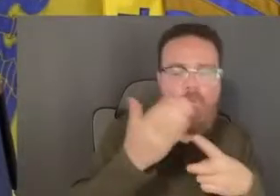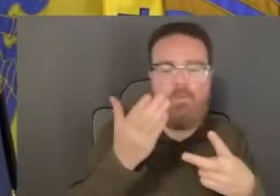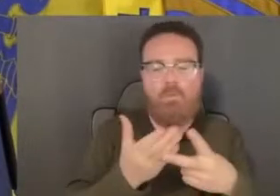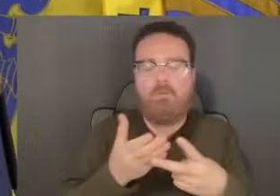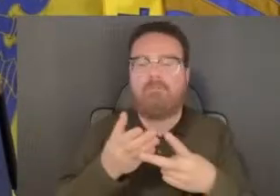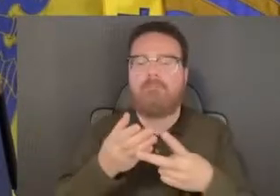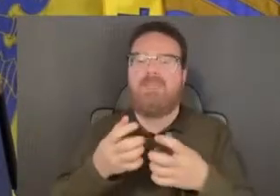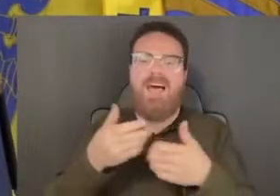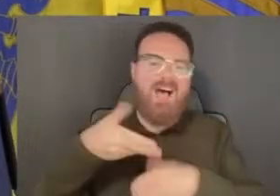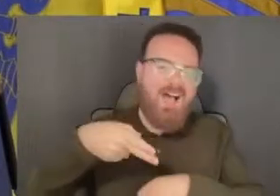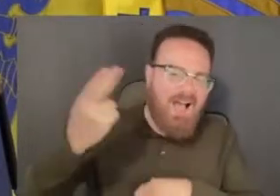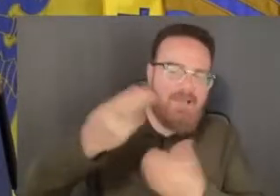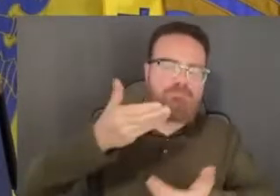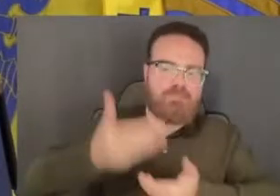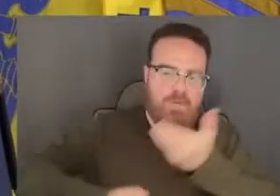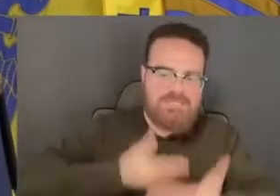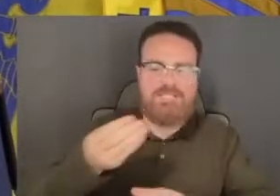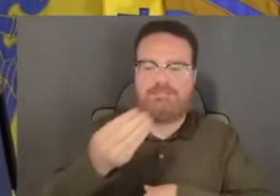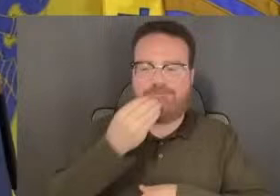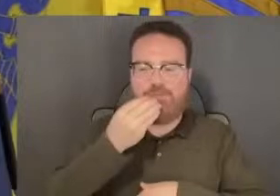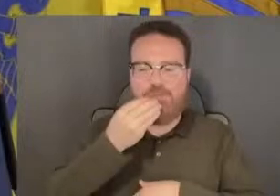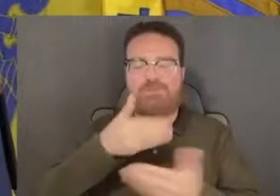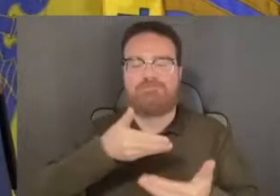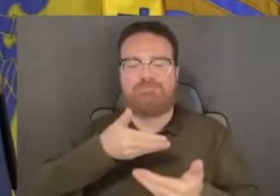have introduced into their world.